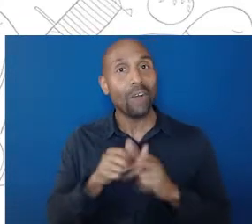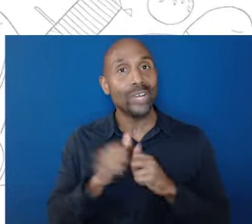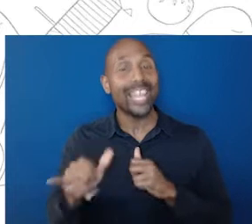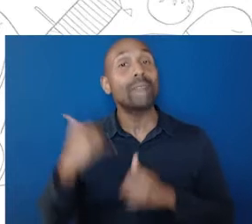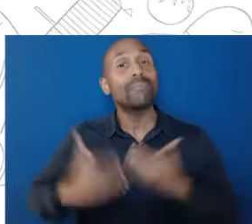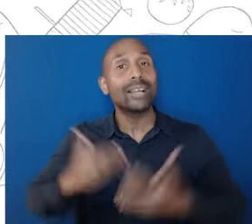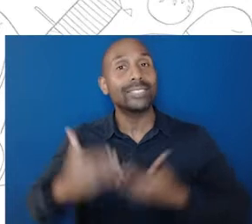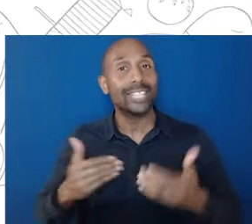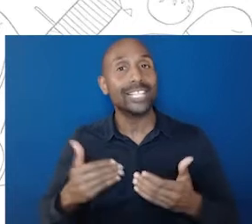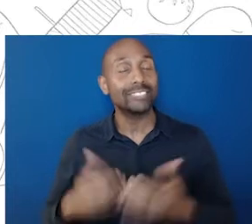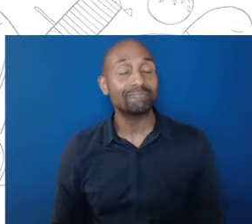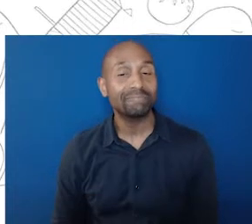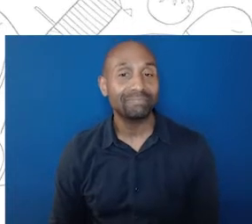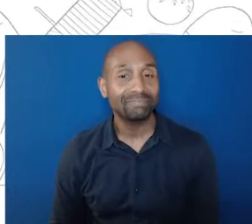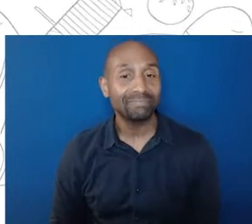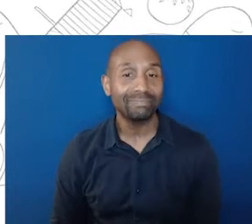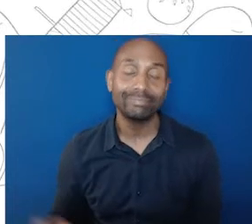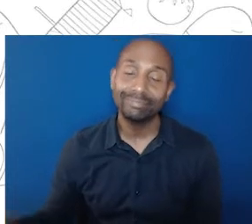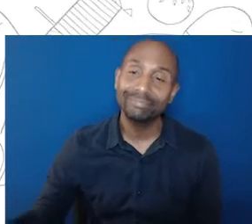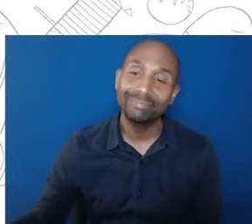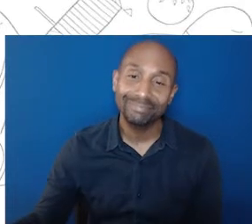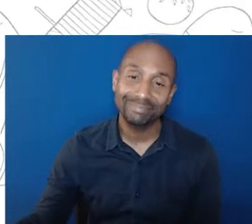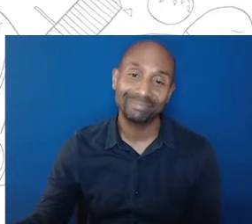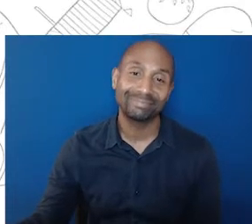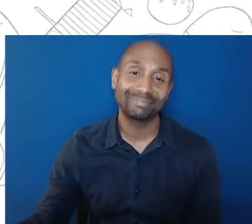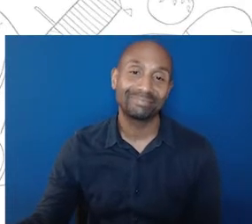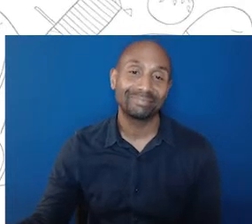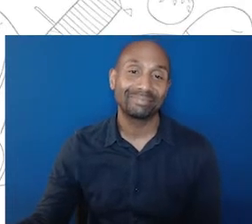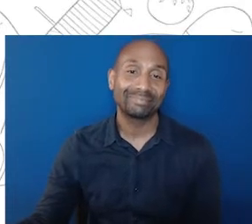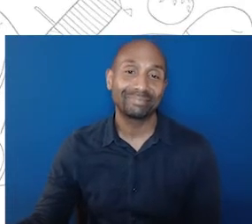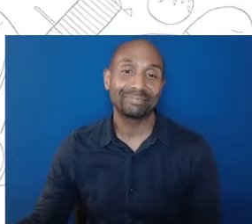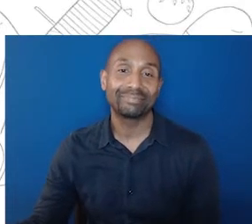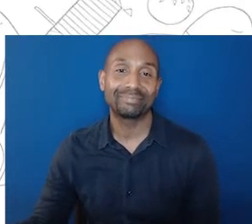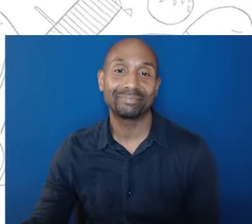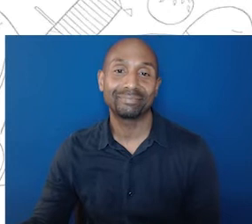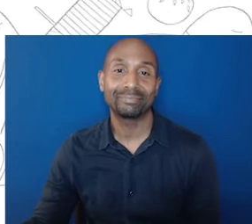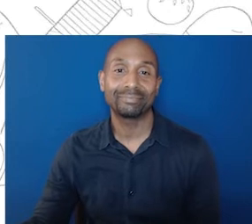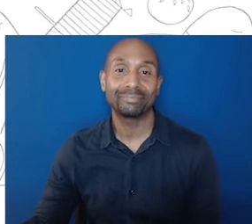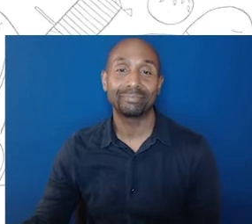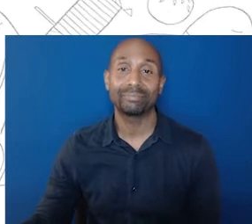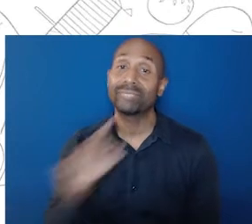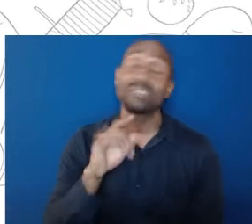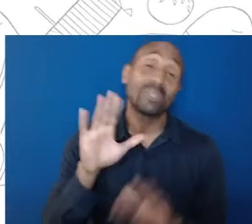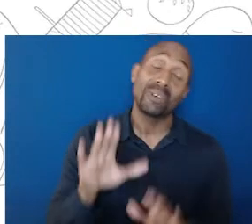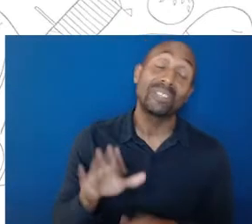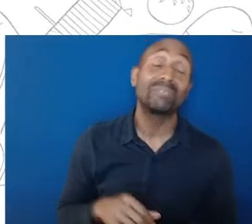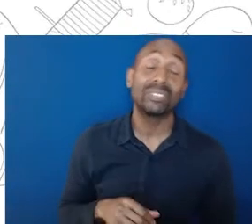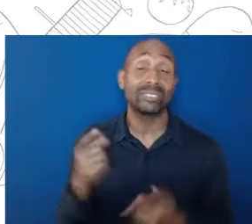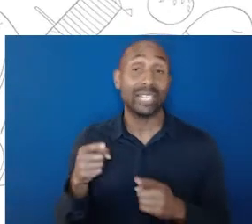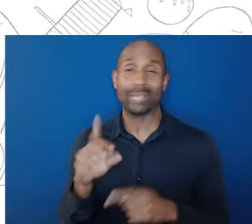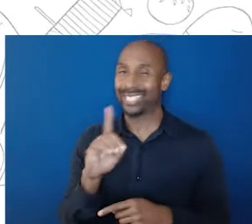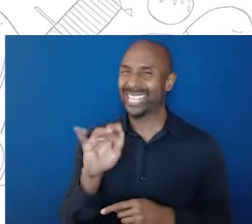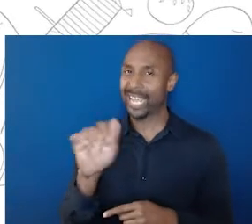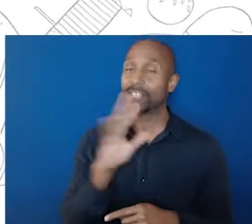the hammer, truly. That's wonderful. Actually, mm-hmm. You know, you've mentioned several of the, that